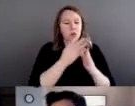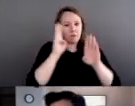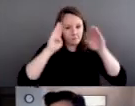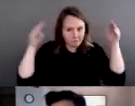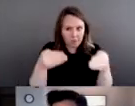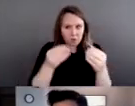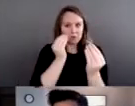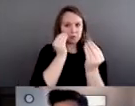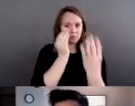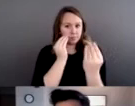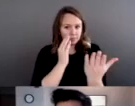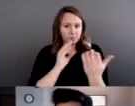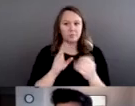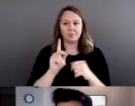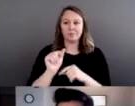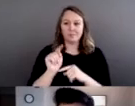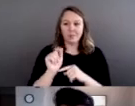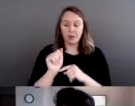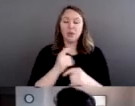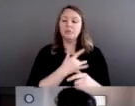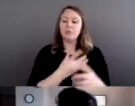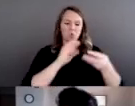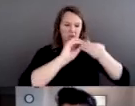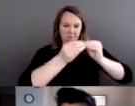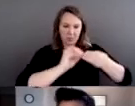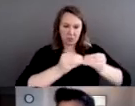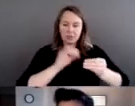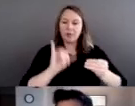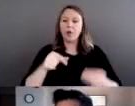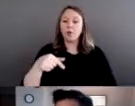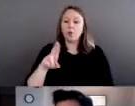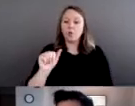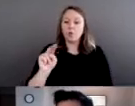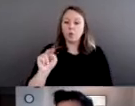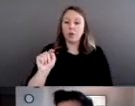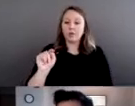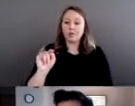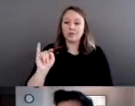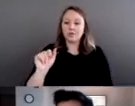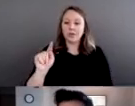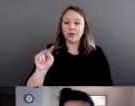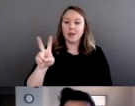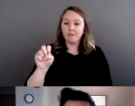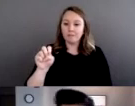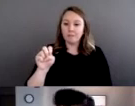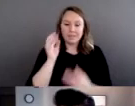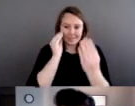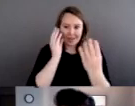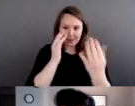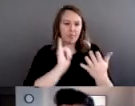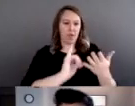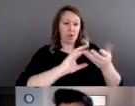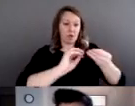is quantitative data, numbers, numerical data. Why? Numbers are easy to understand. Numbers are